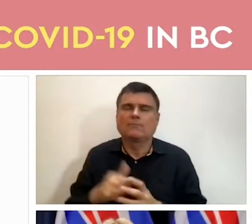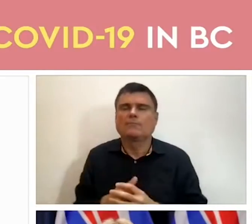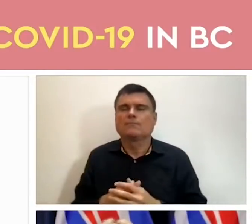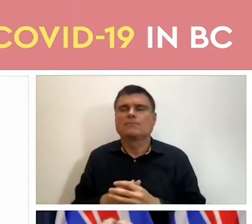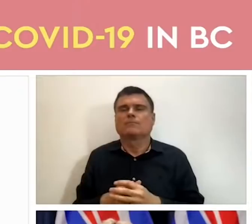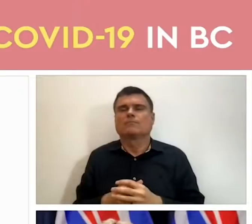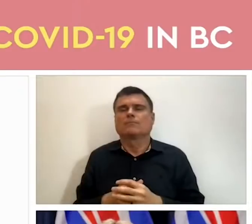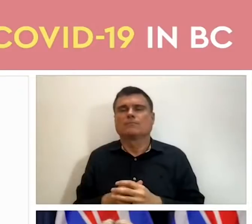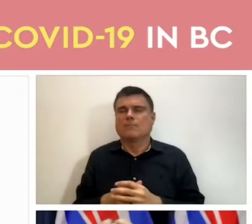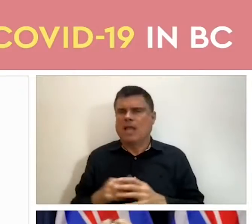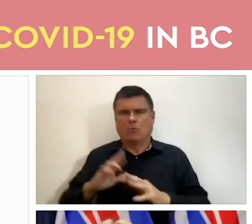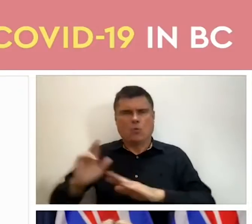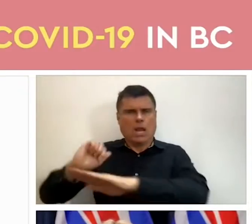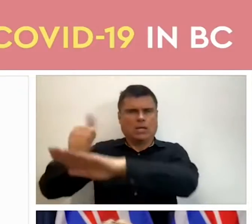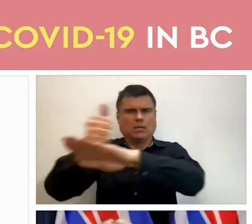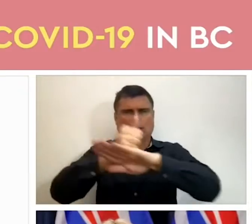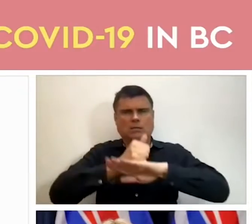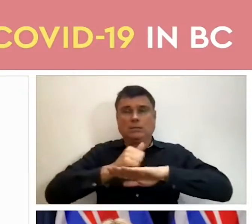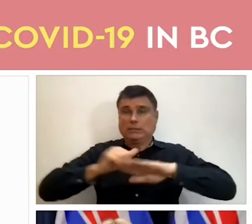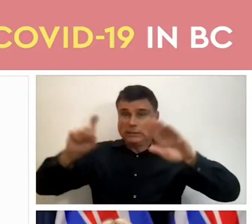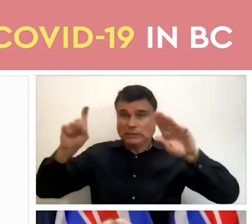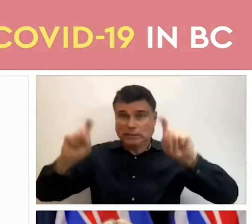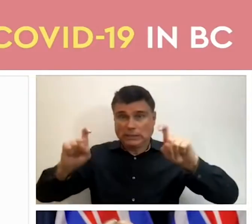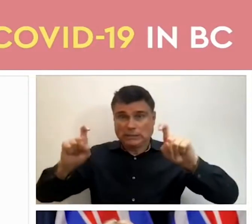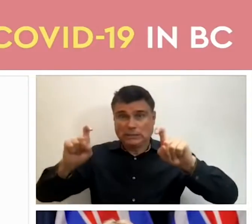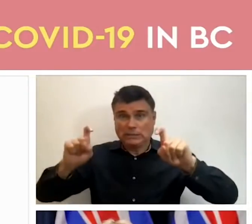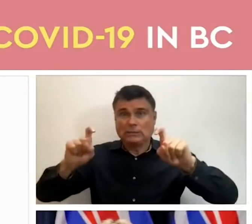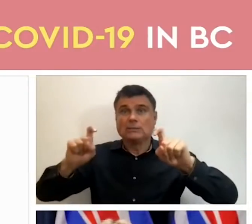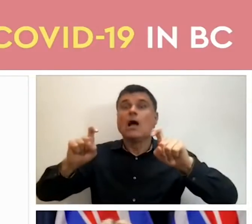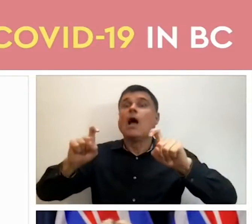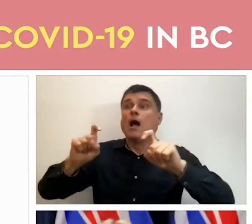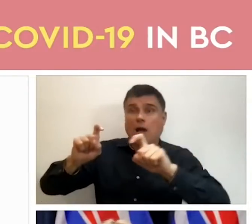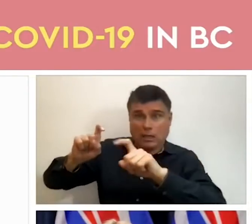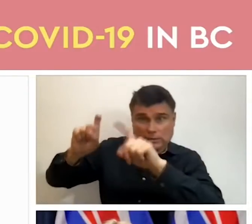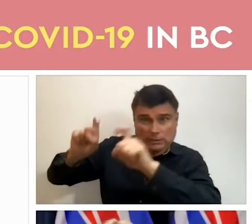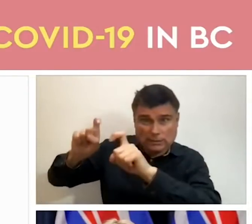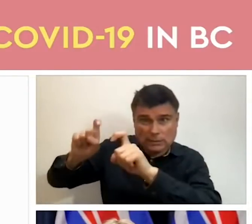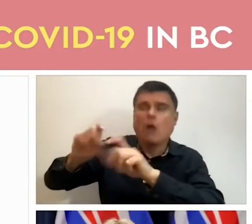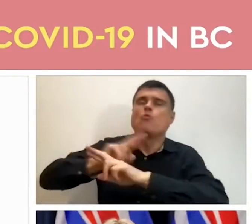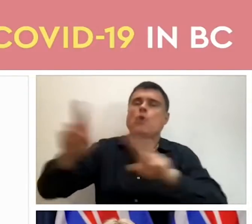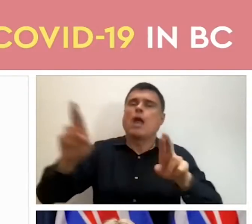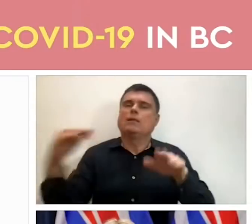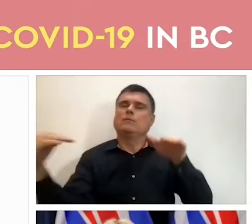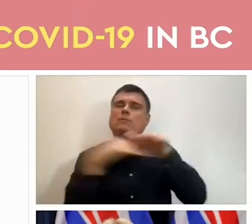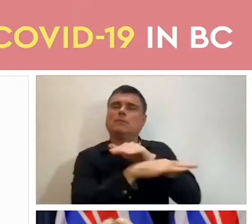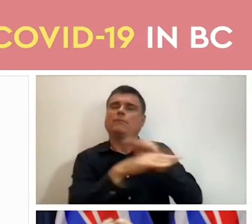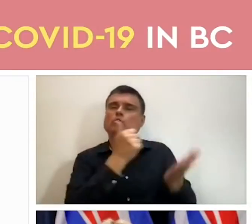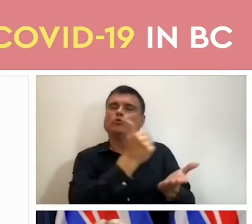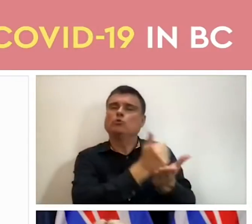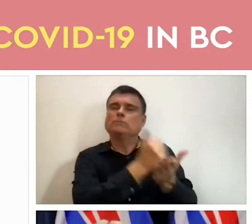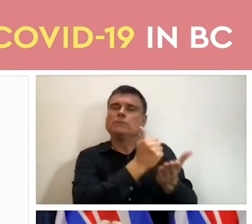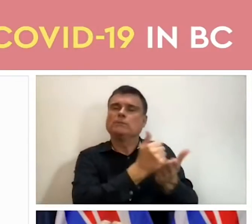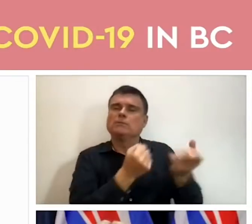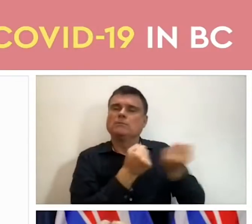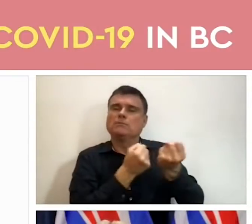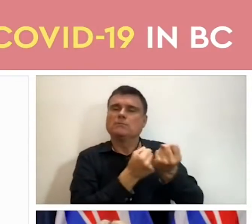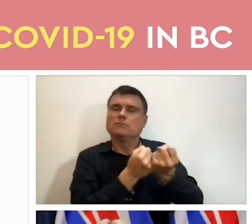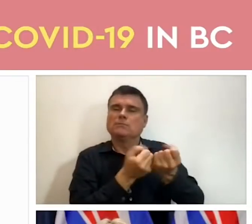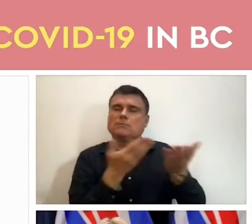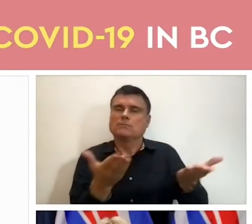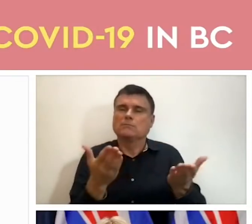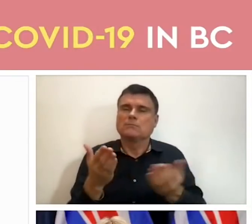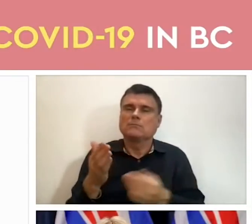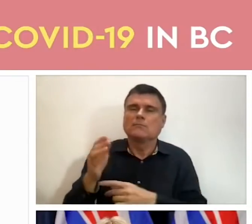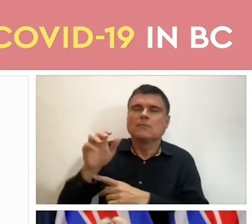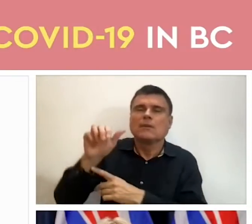treatment. If, as we know, that some of the antiviral treatments, Paxlovid in particular, are under